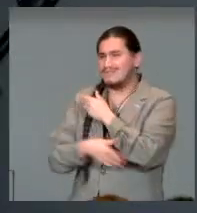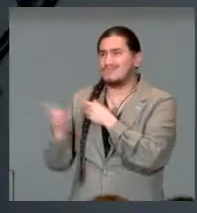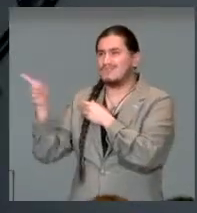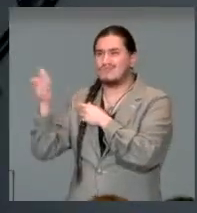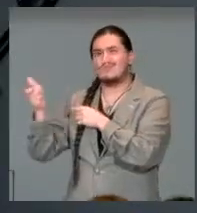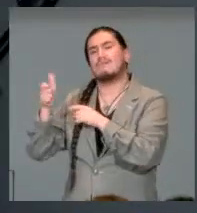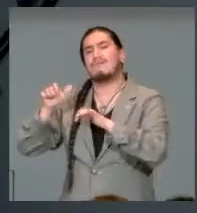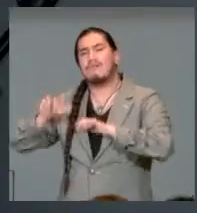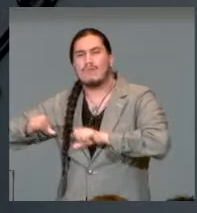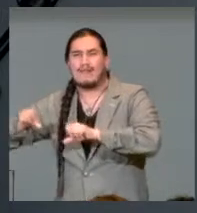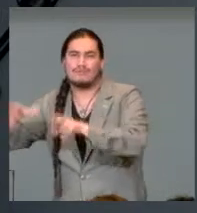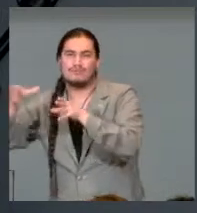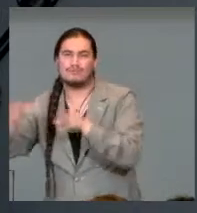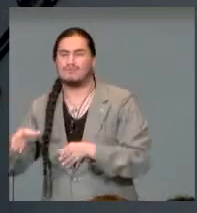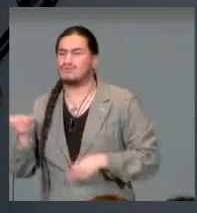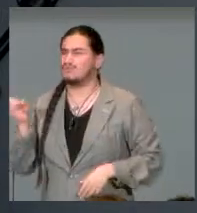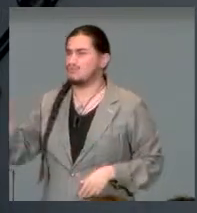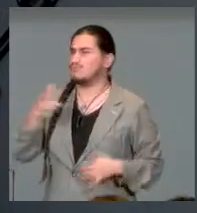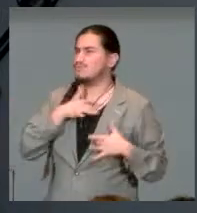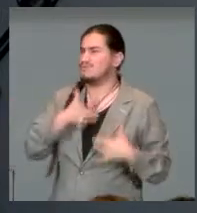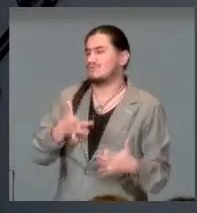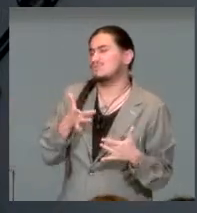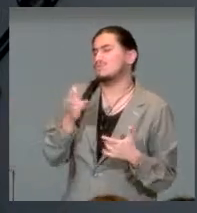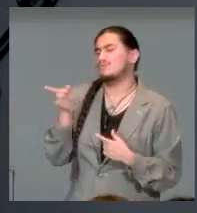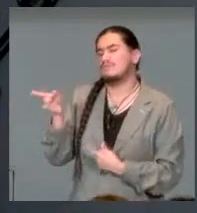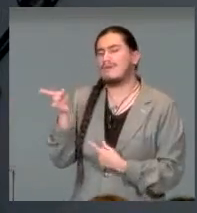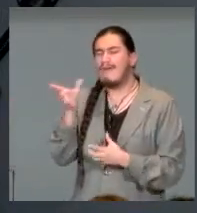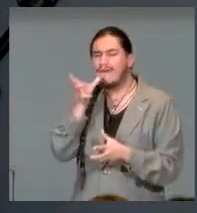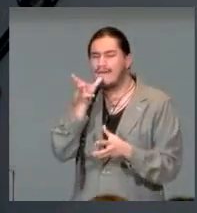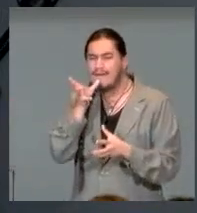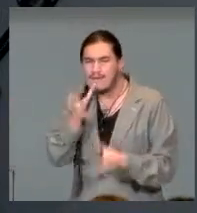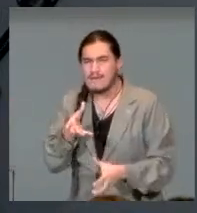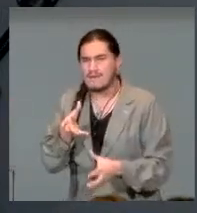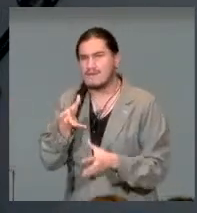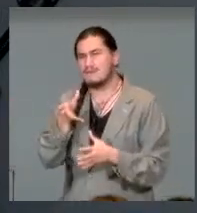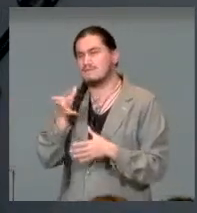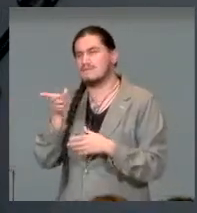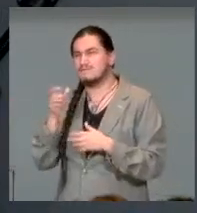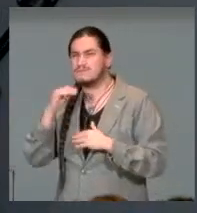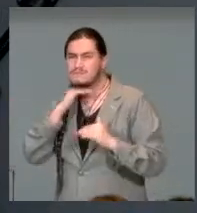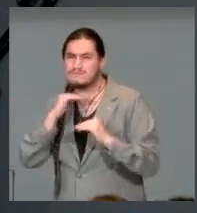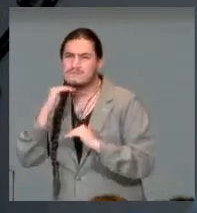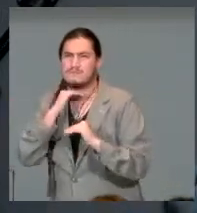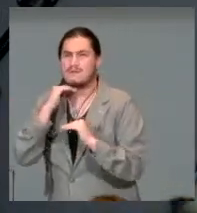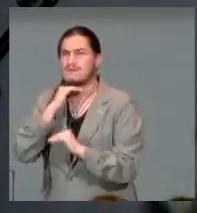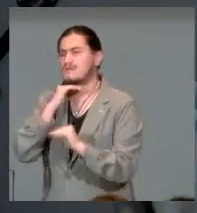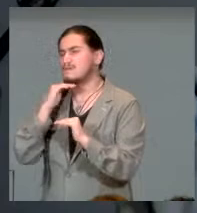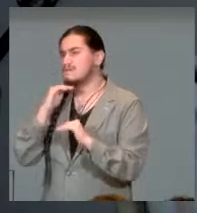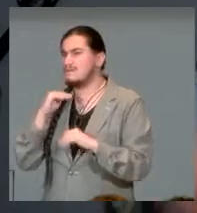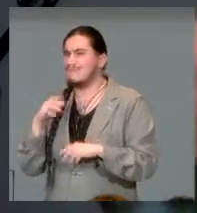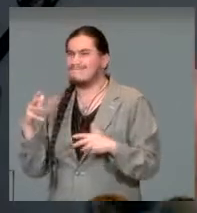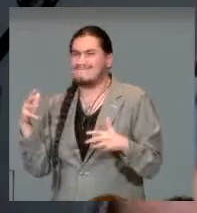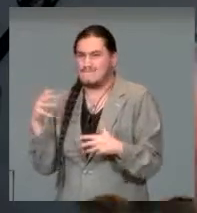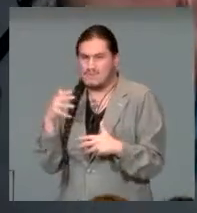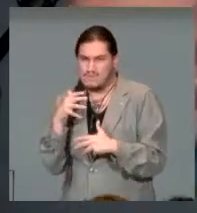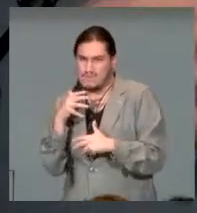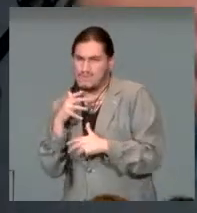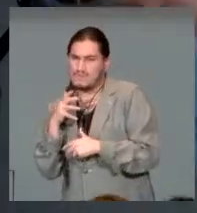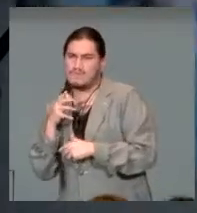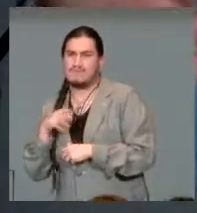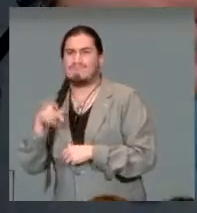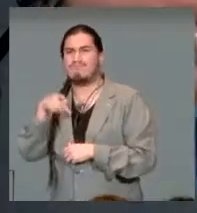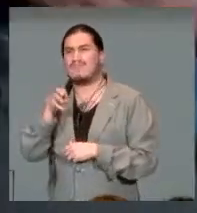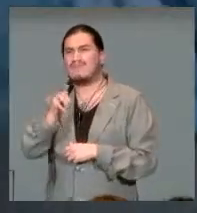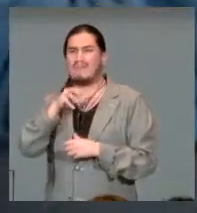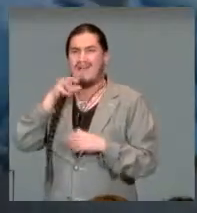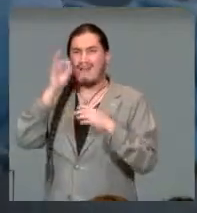colonizer that hates, that deceives, that fears the Pima Indian